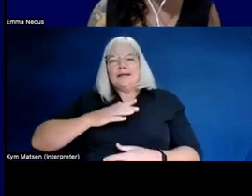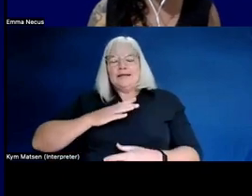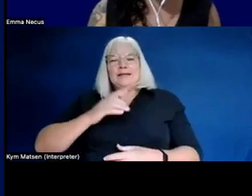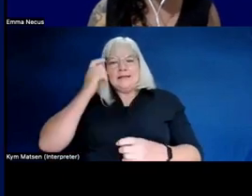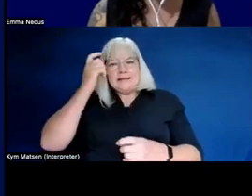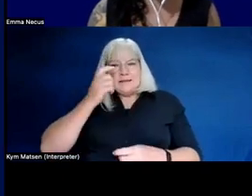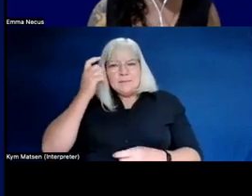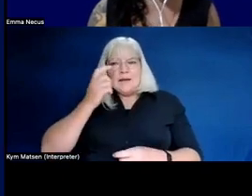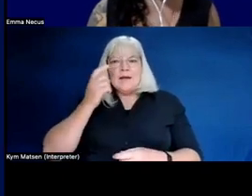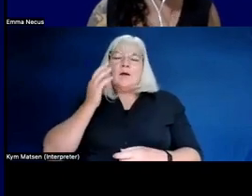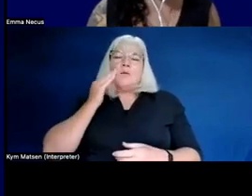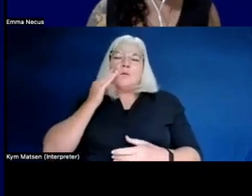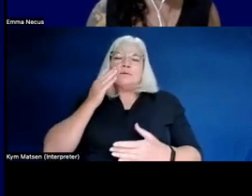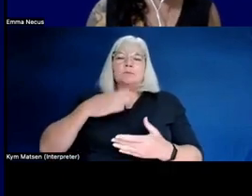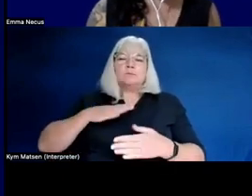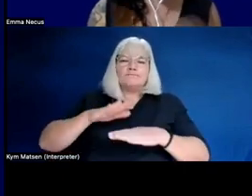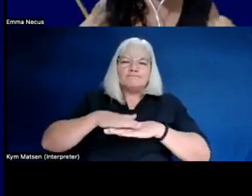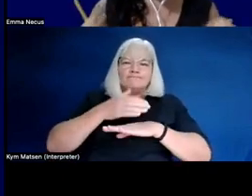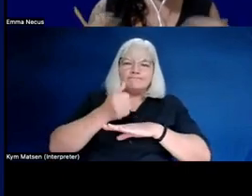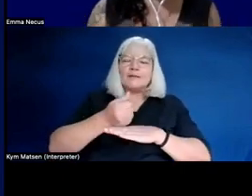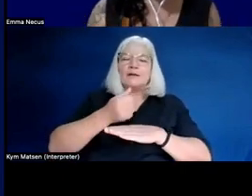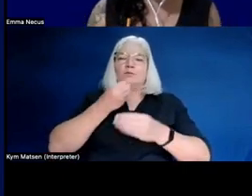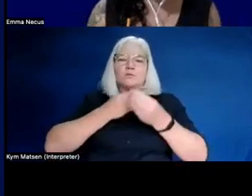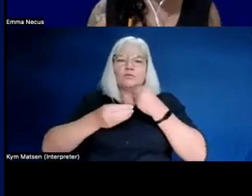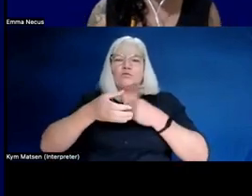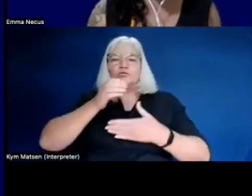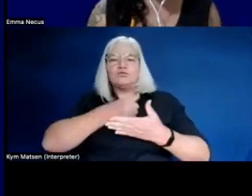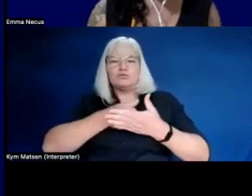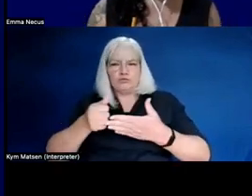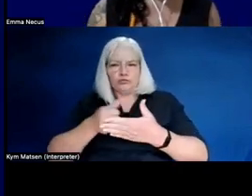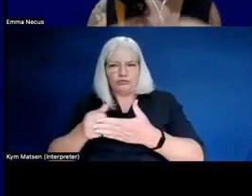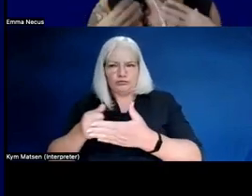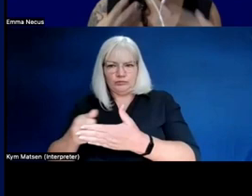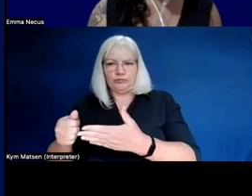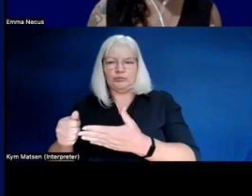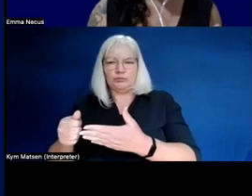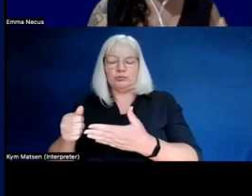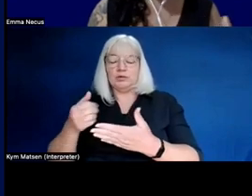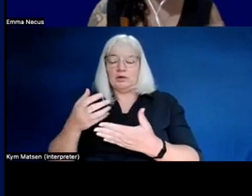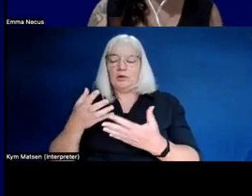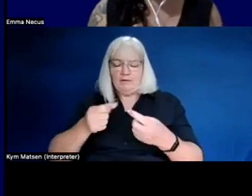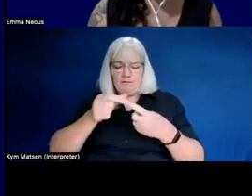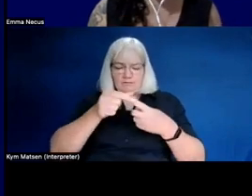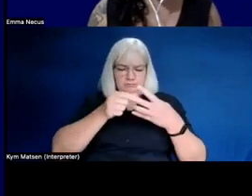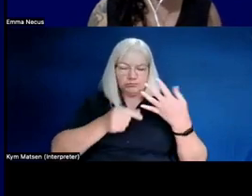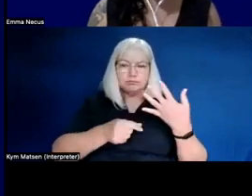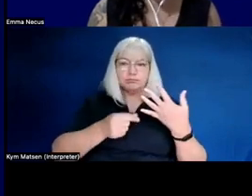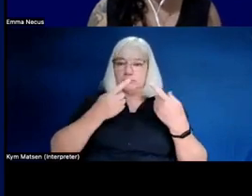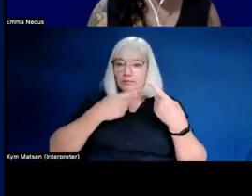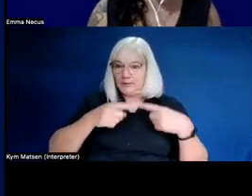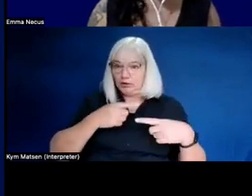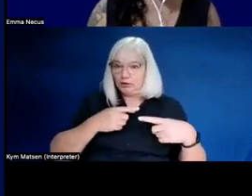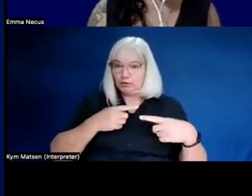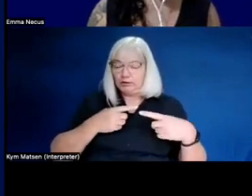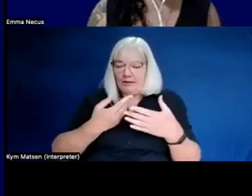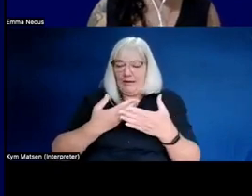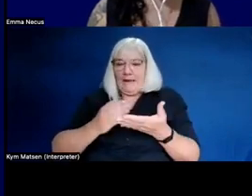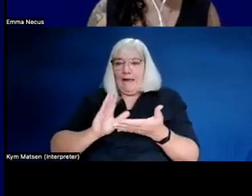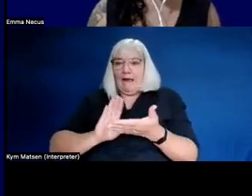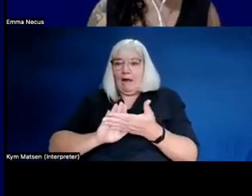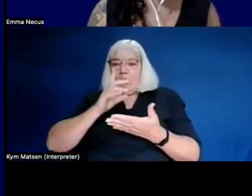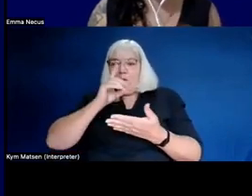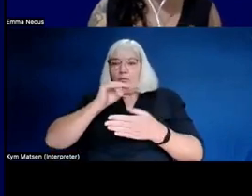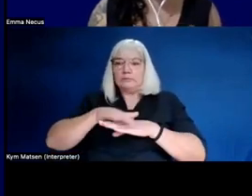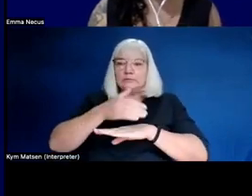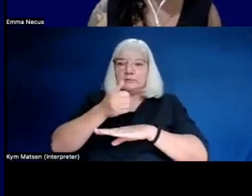to build your routine. And so you have all this information. So now what strategies and ways can we build routines for these children